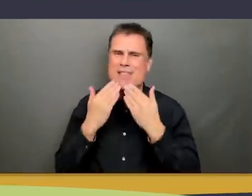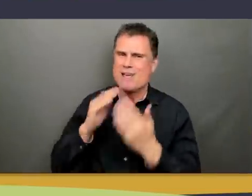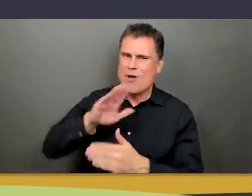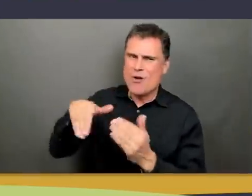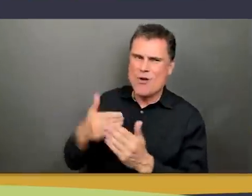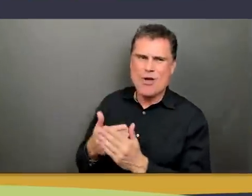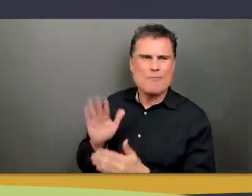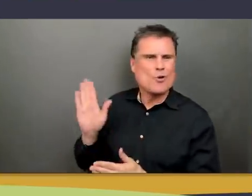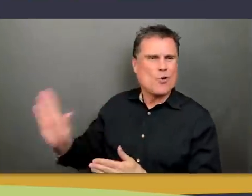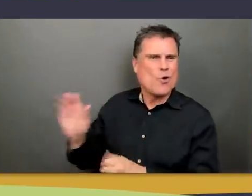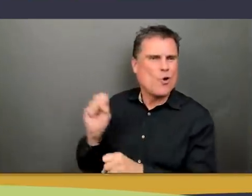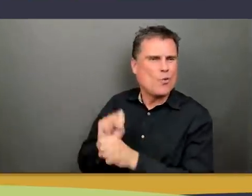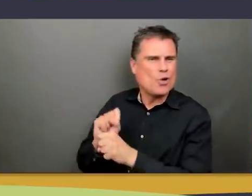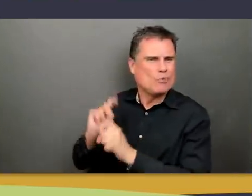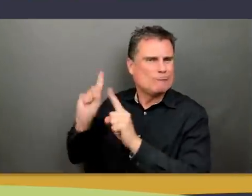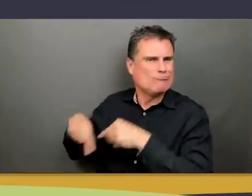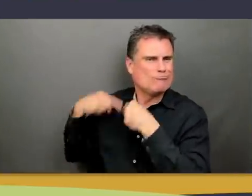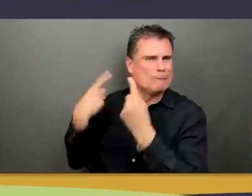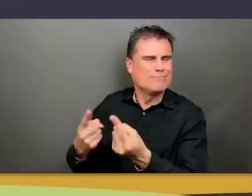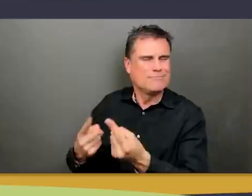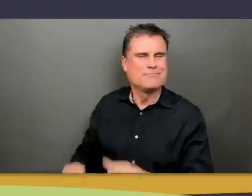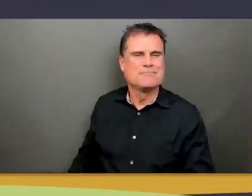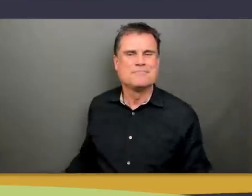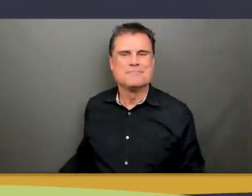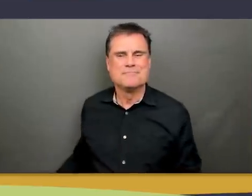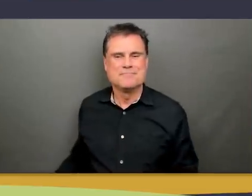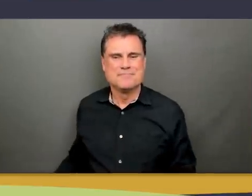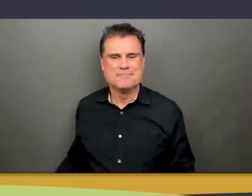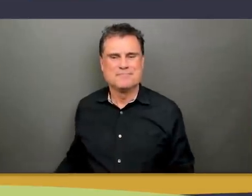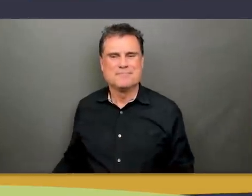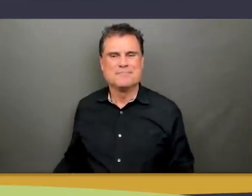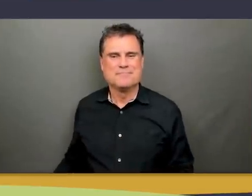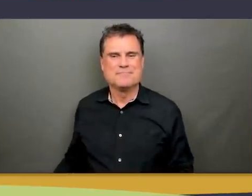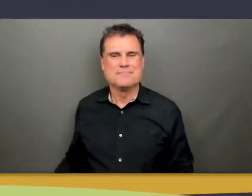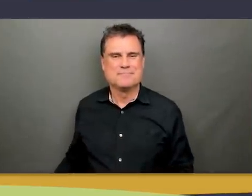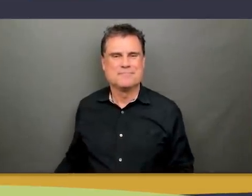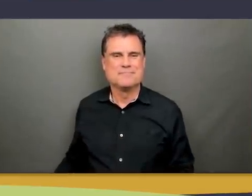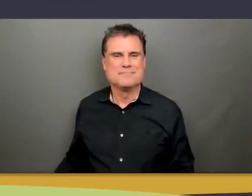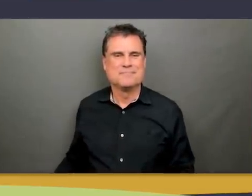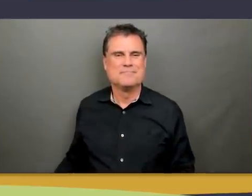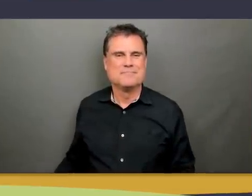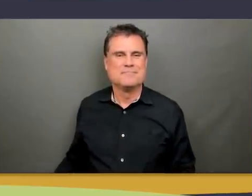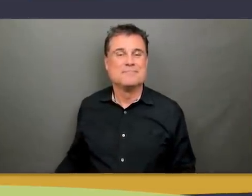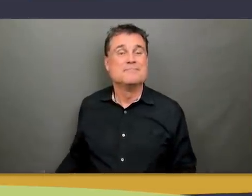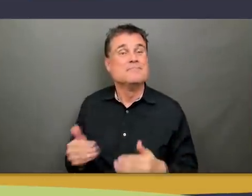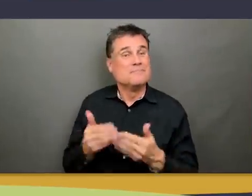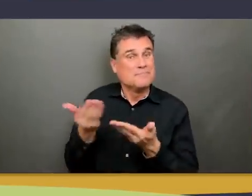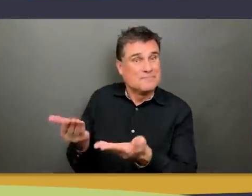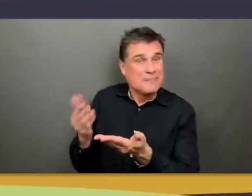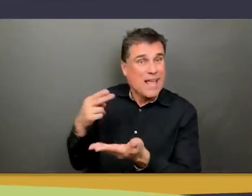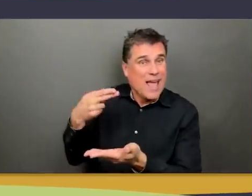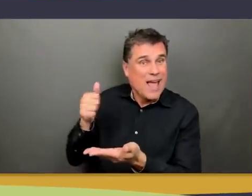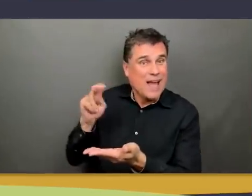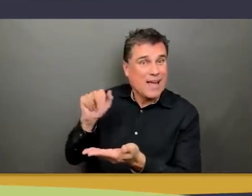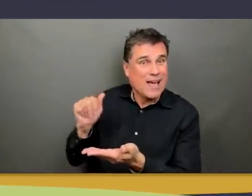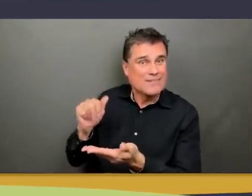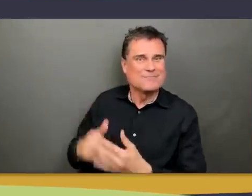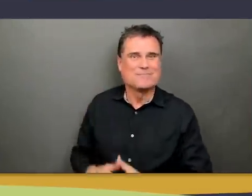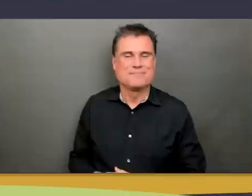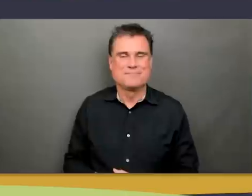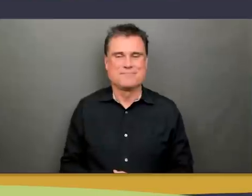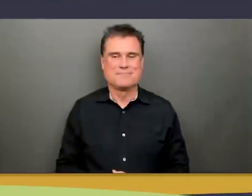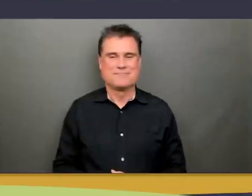our last finalists, Hannah will take a moment to tell us about the award. And congratulations to all of